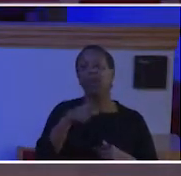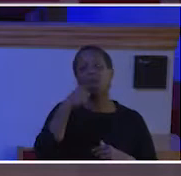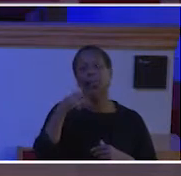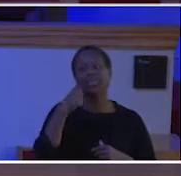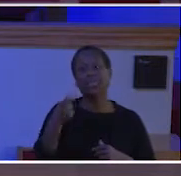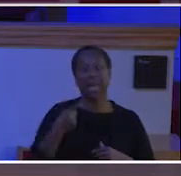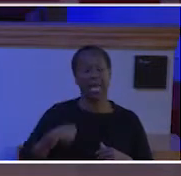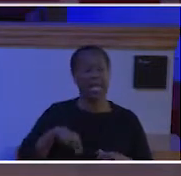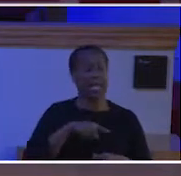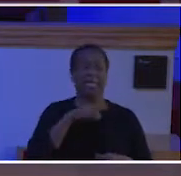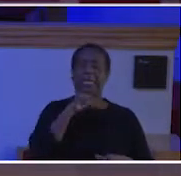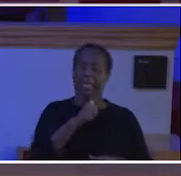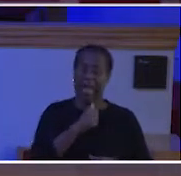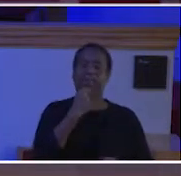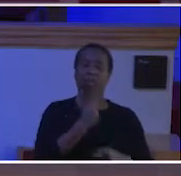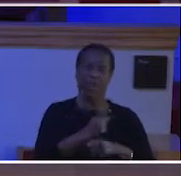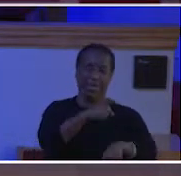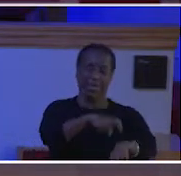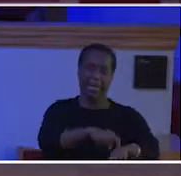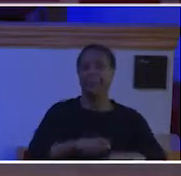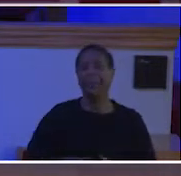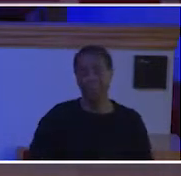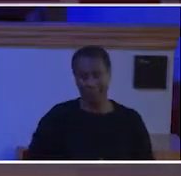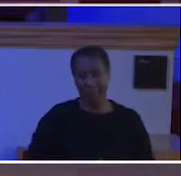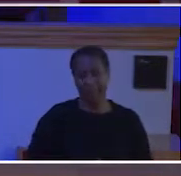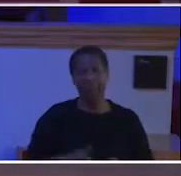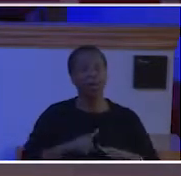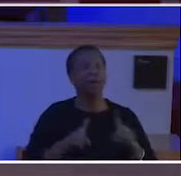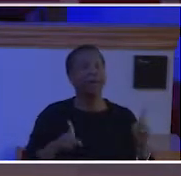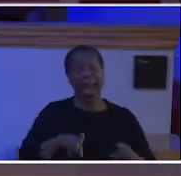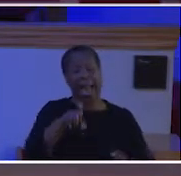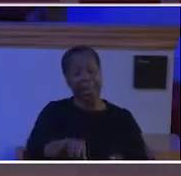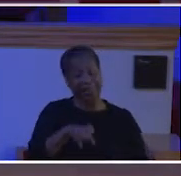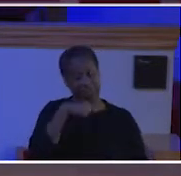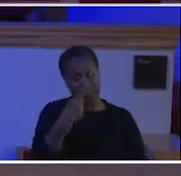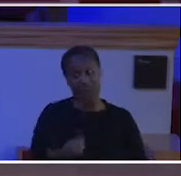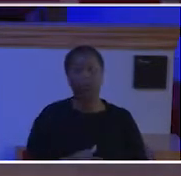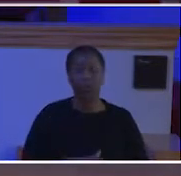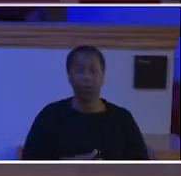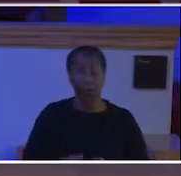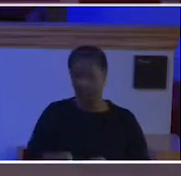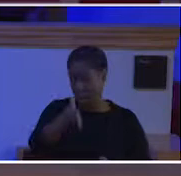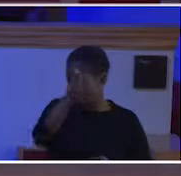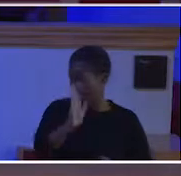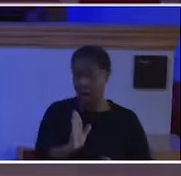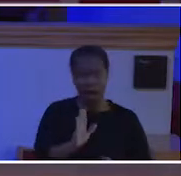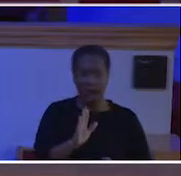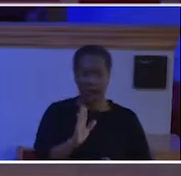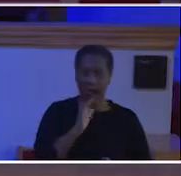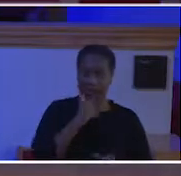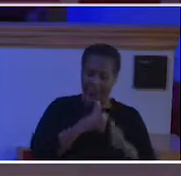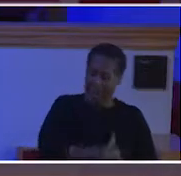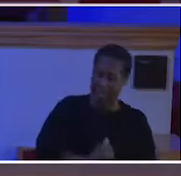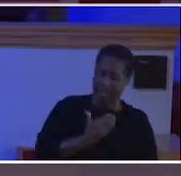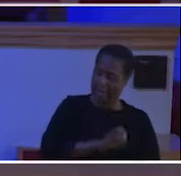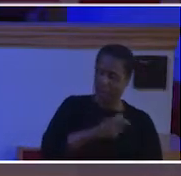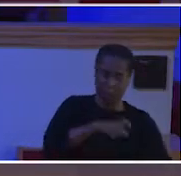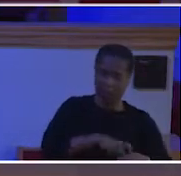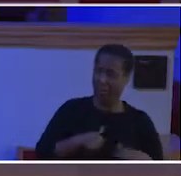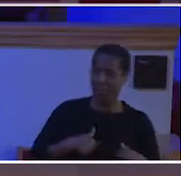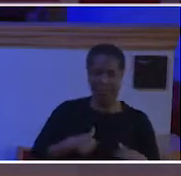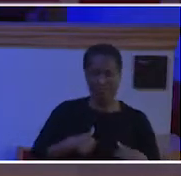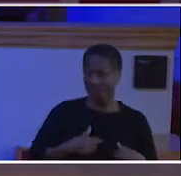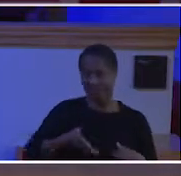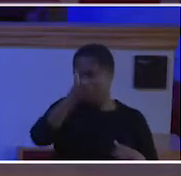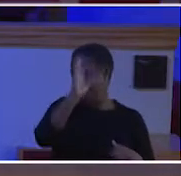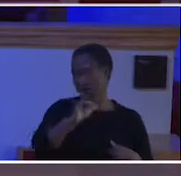not the right time. But I need to tell you, God doesn't work on our time. God doesn't work